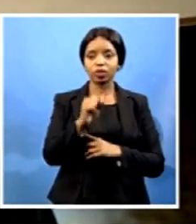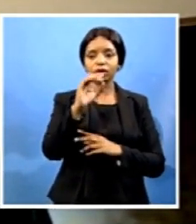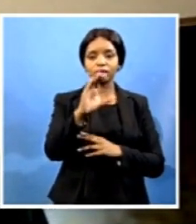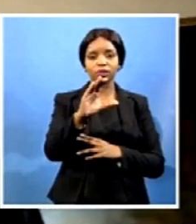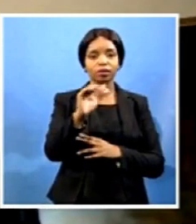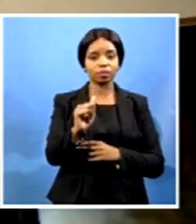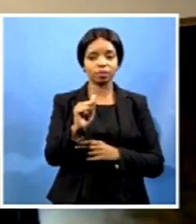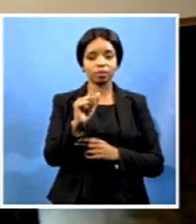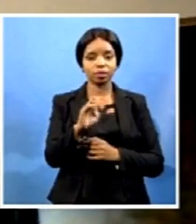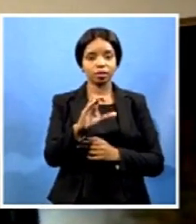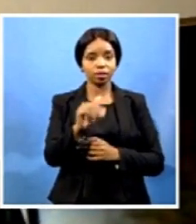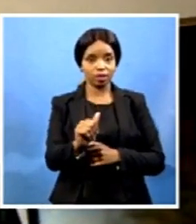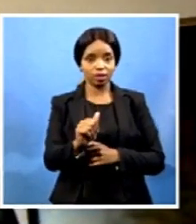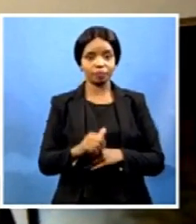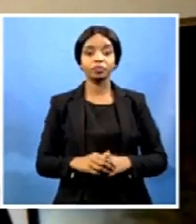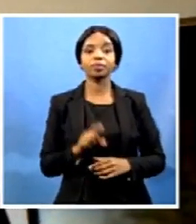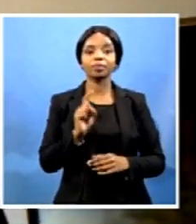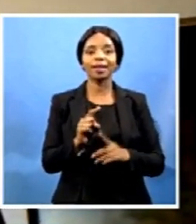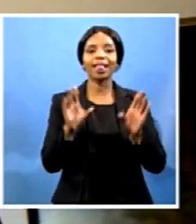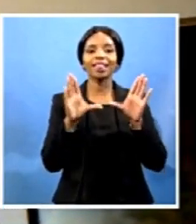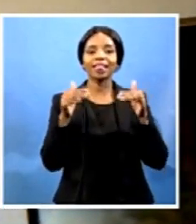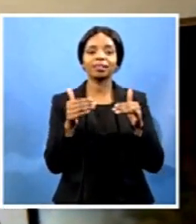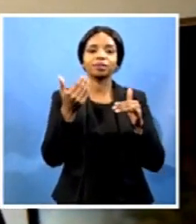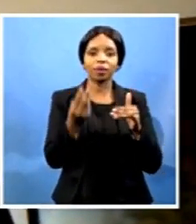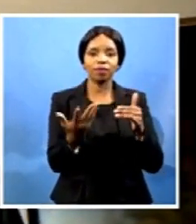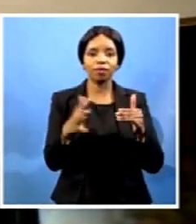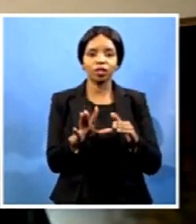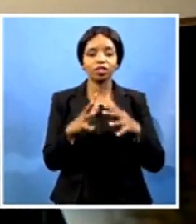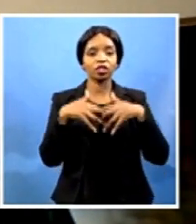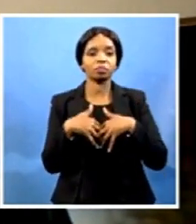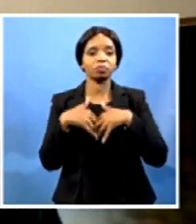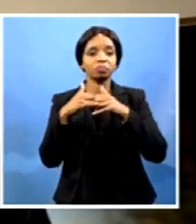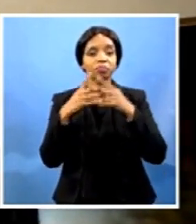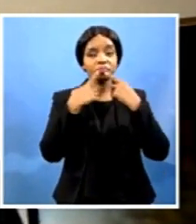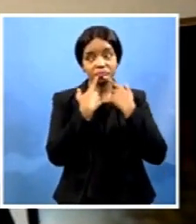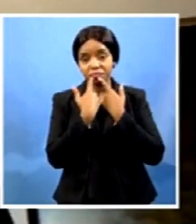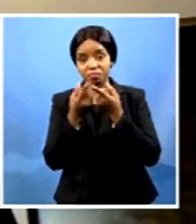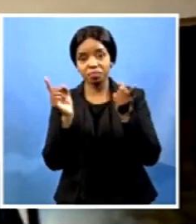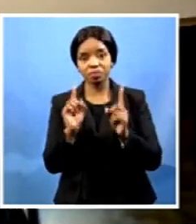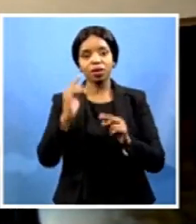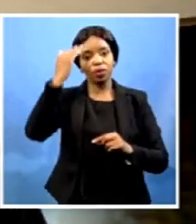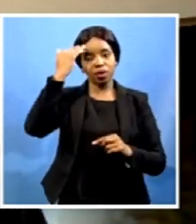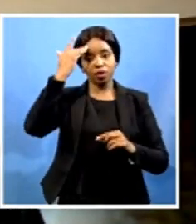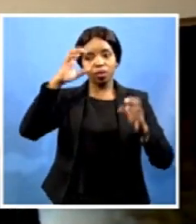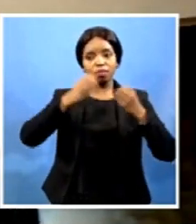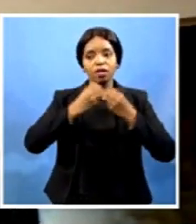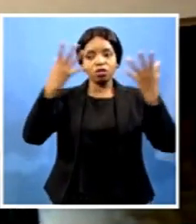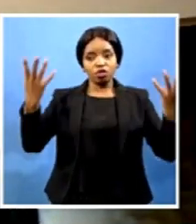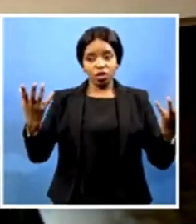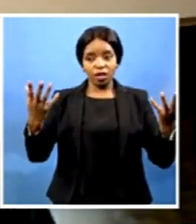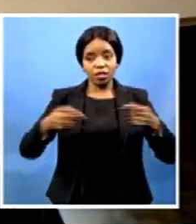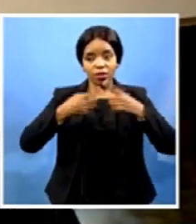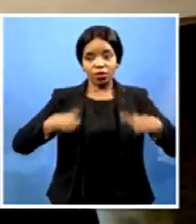that we have republished, which I think we know that majority of us, we read most of these classics by